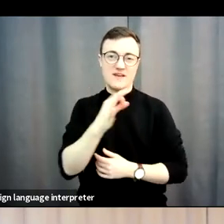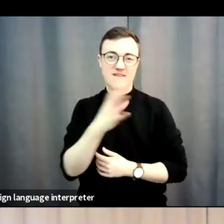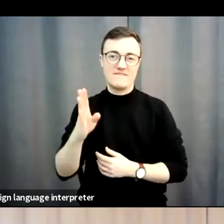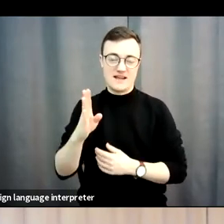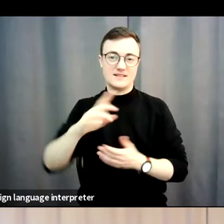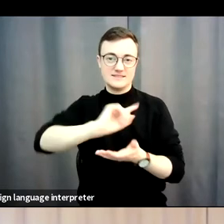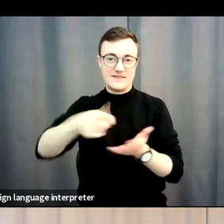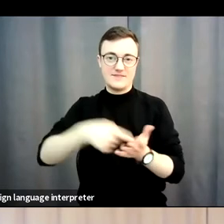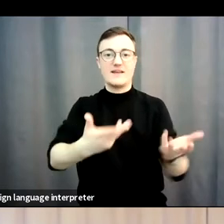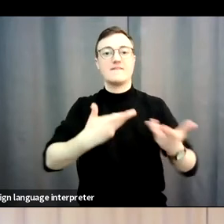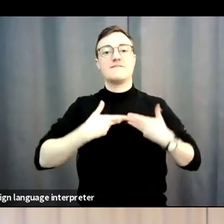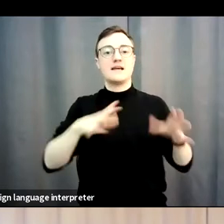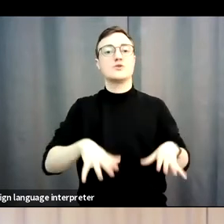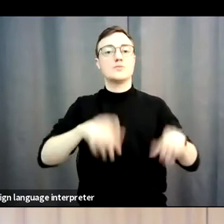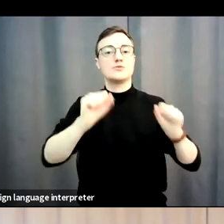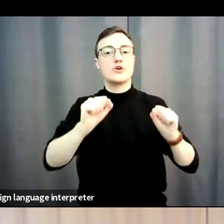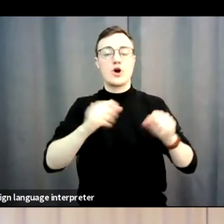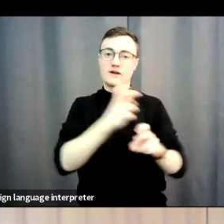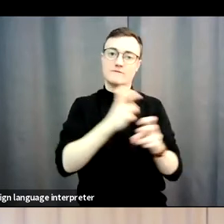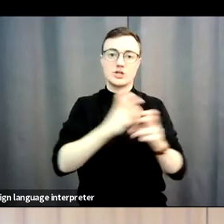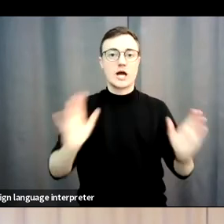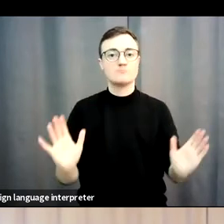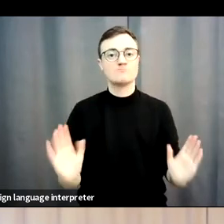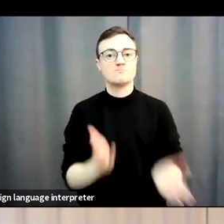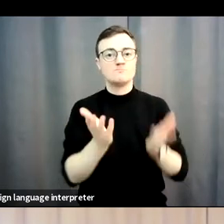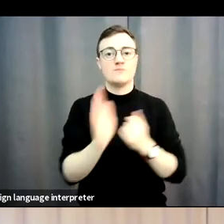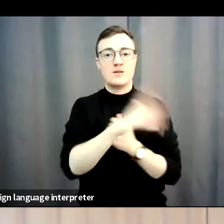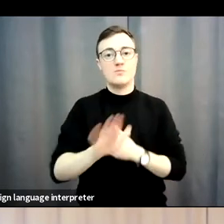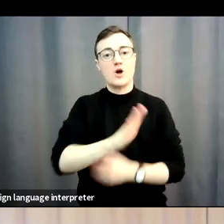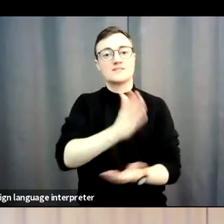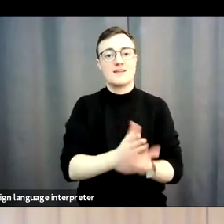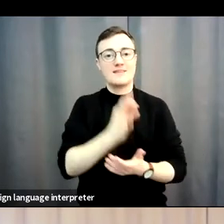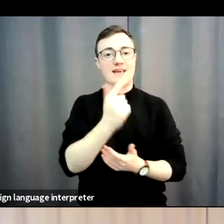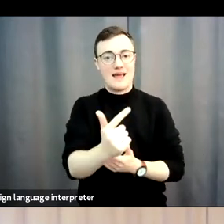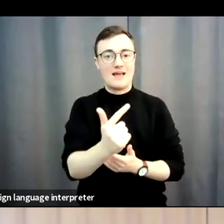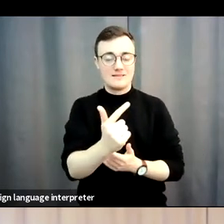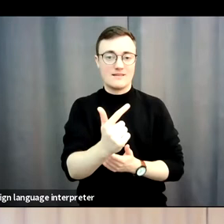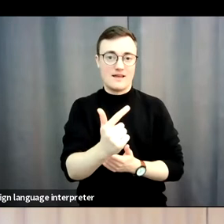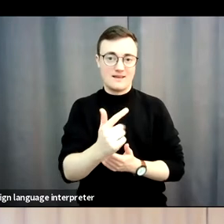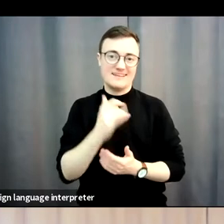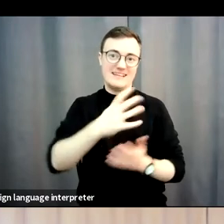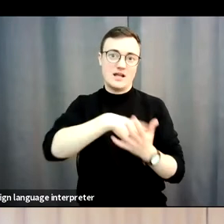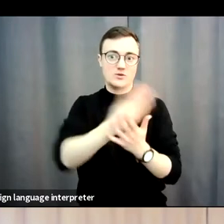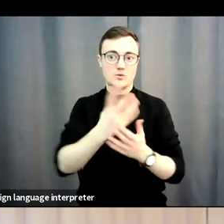project promoting children and youth's right to be heard in the Nordic region.